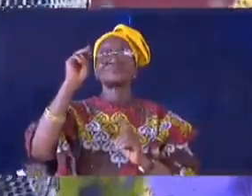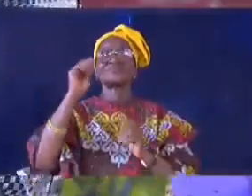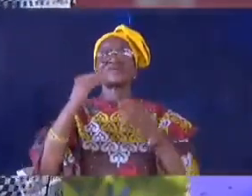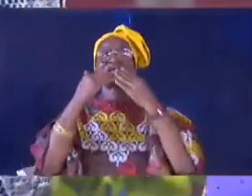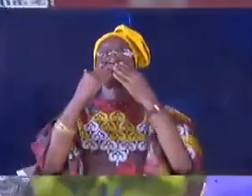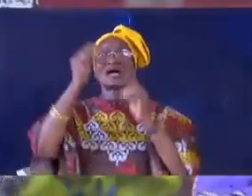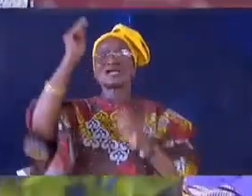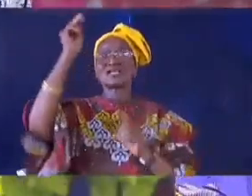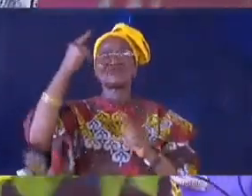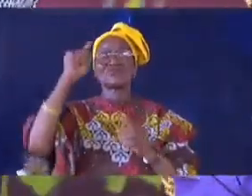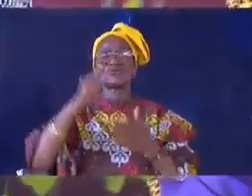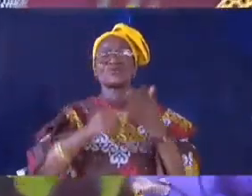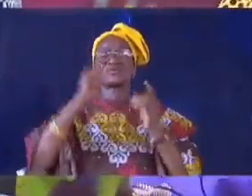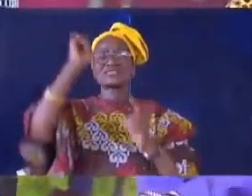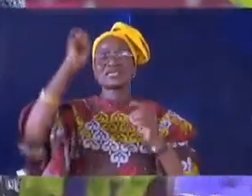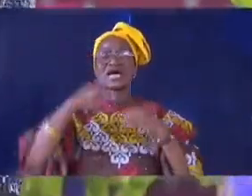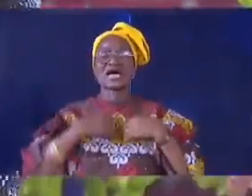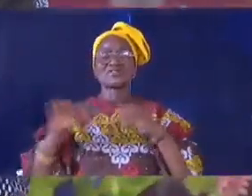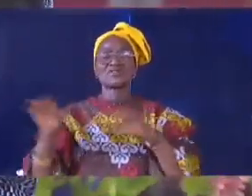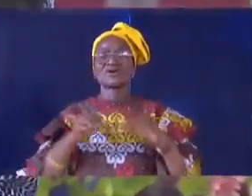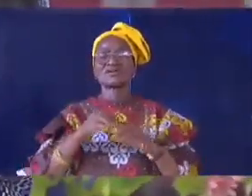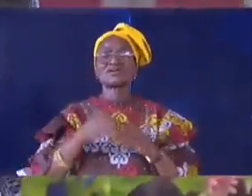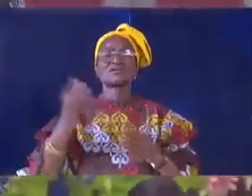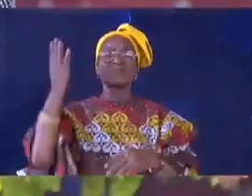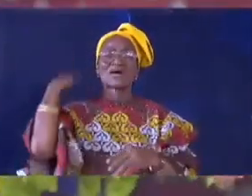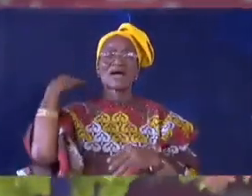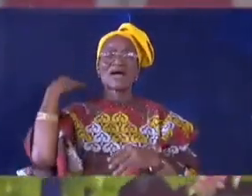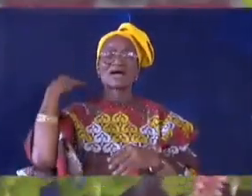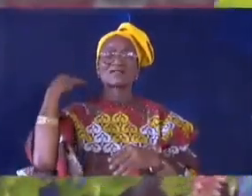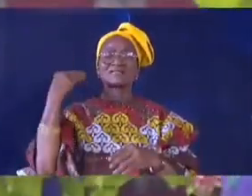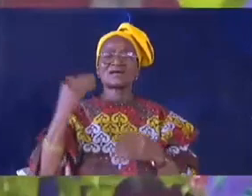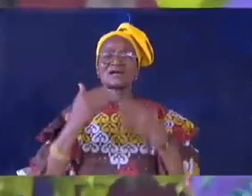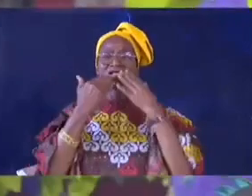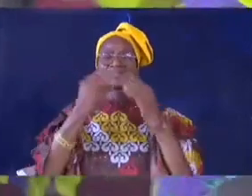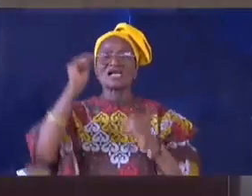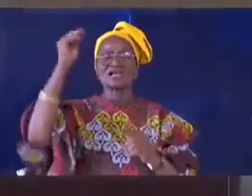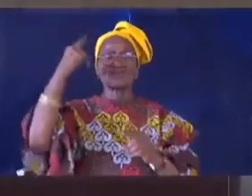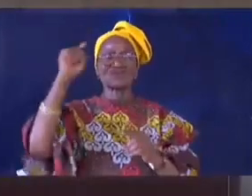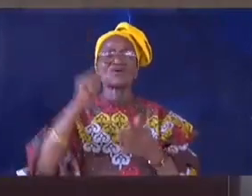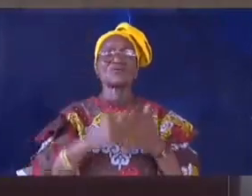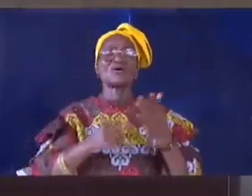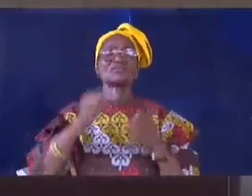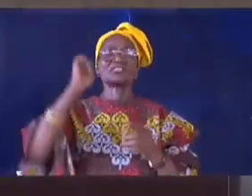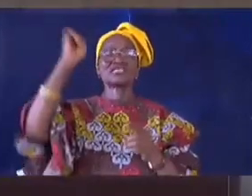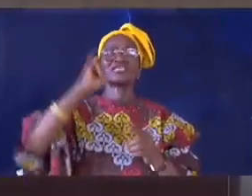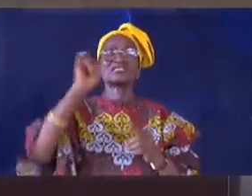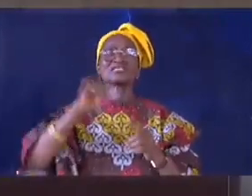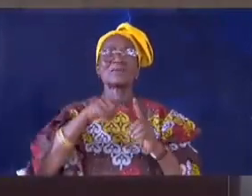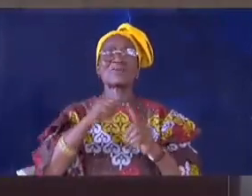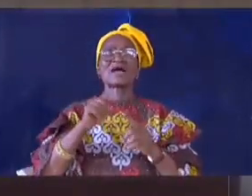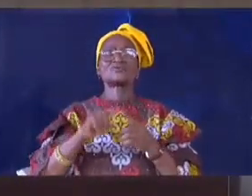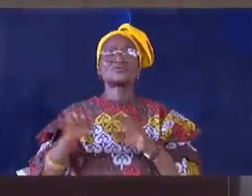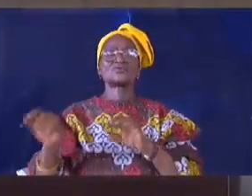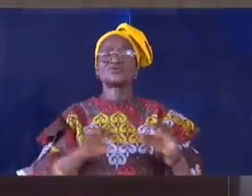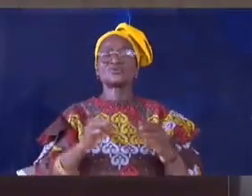Thank him for what he has done in the past. Thank him for what he's about to do now.